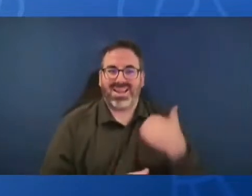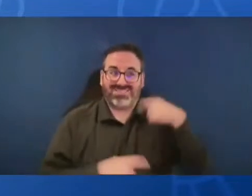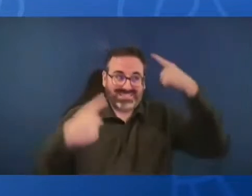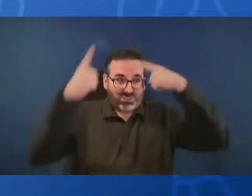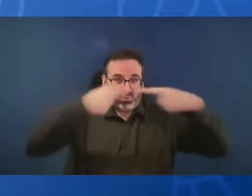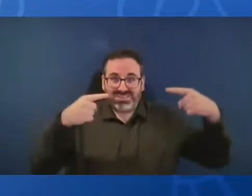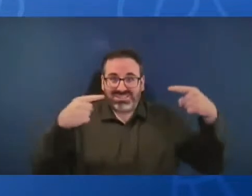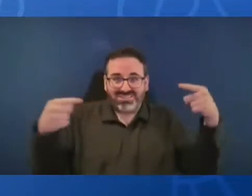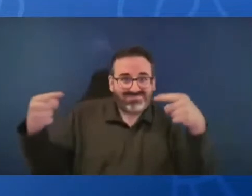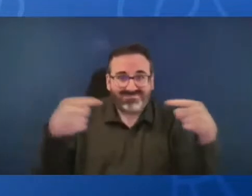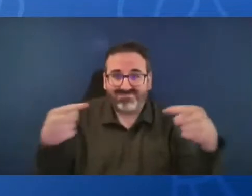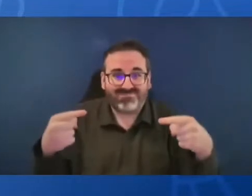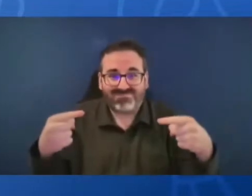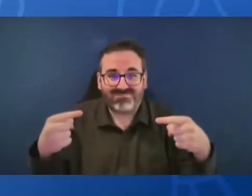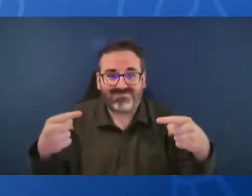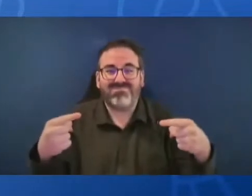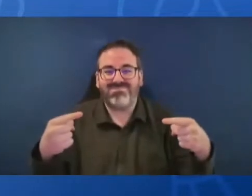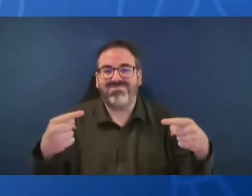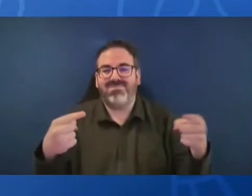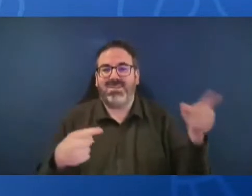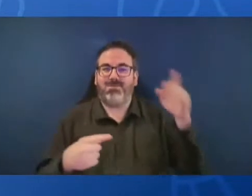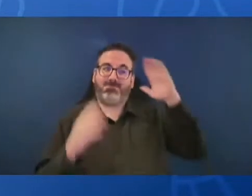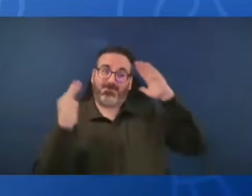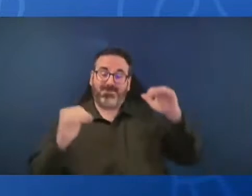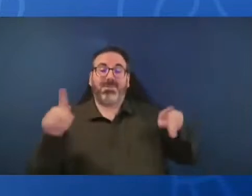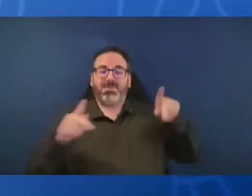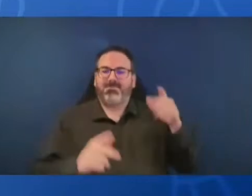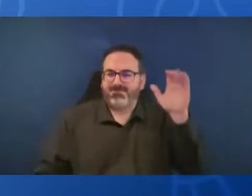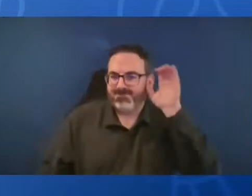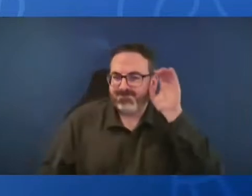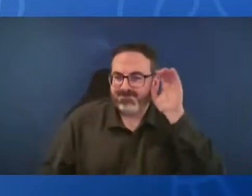there, everyone. I'll see you Wednesday and Friday this week if you